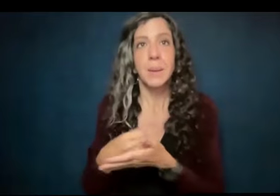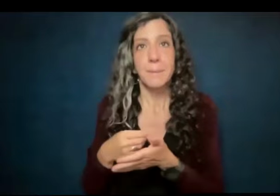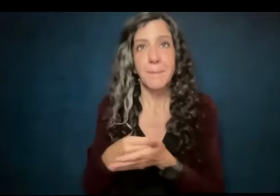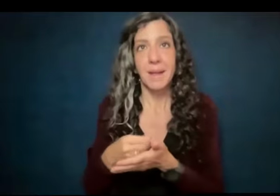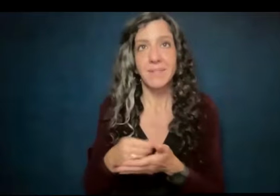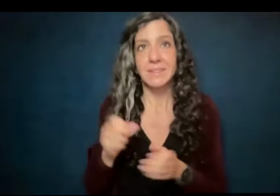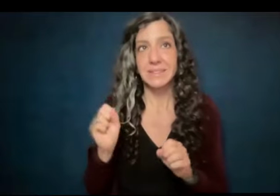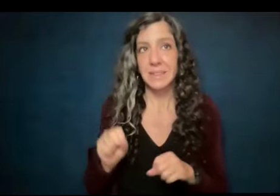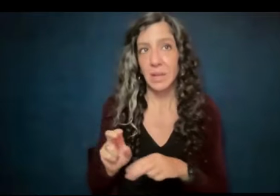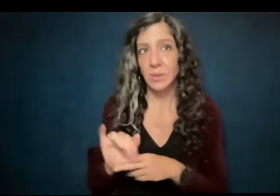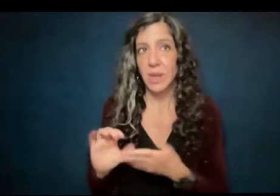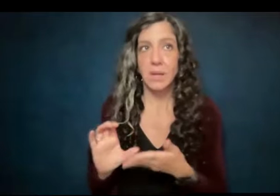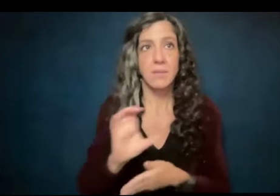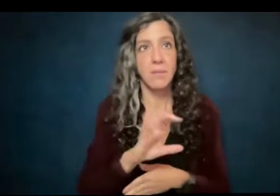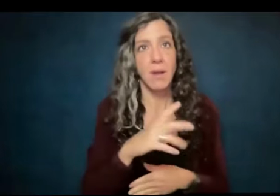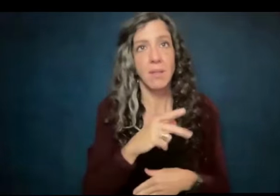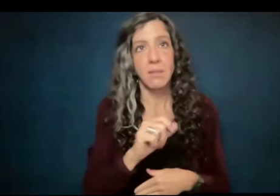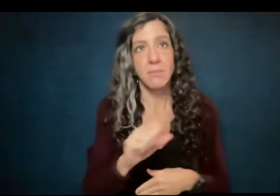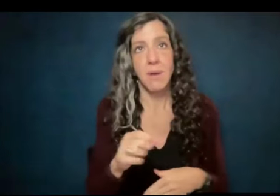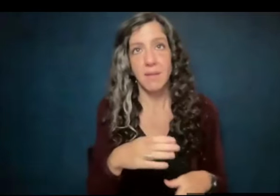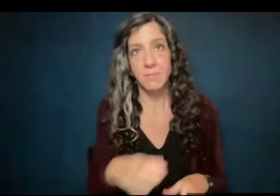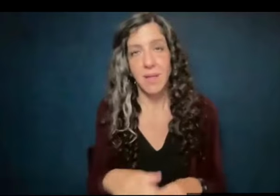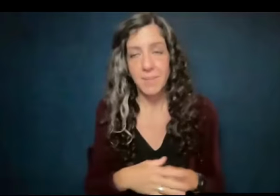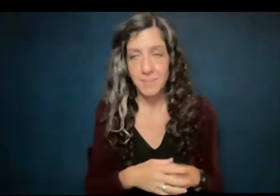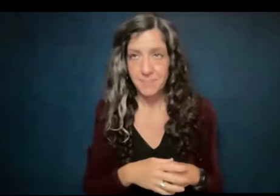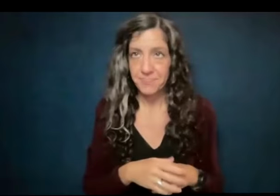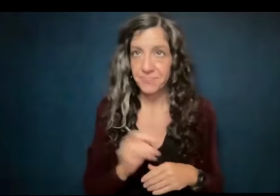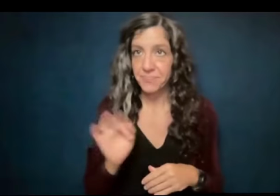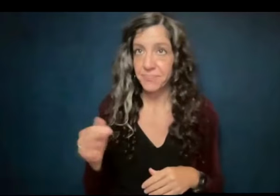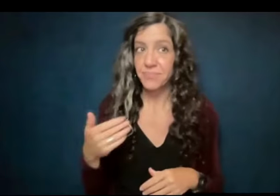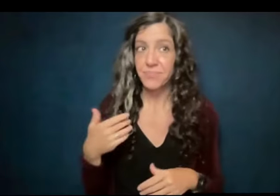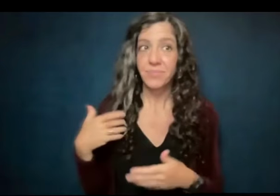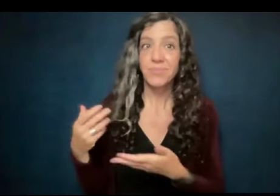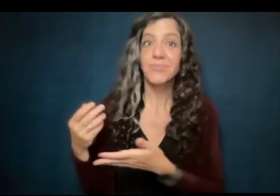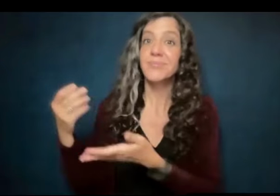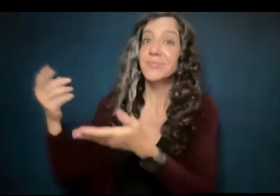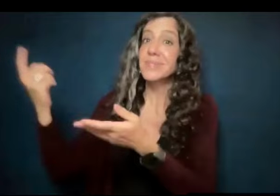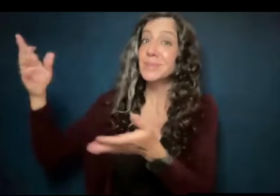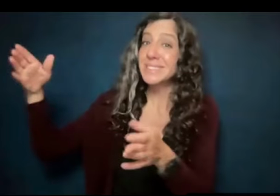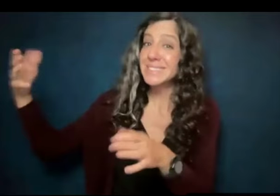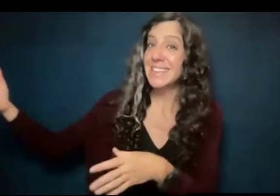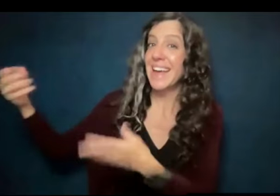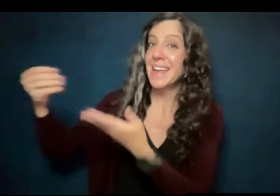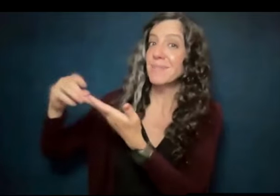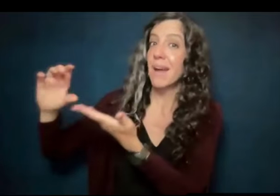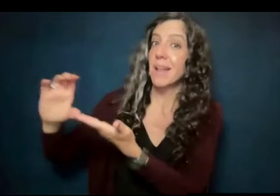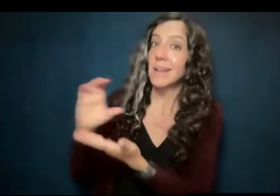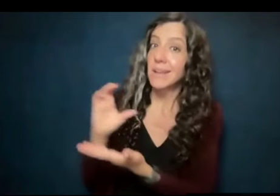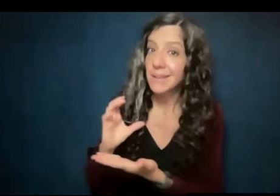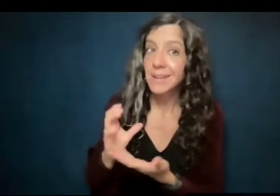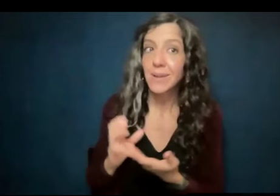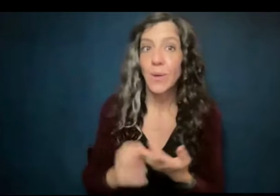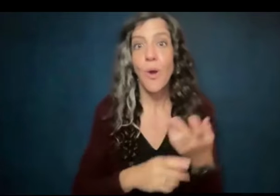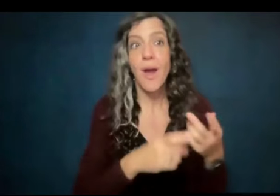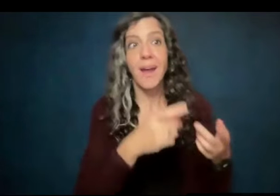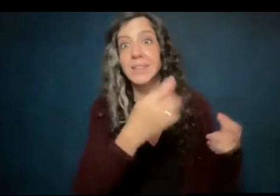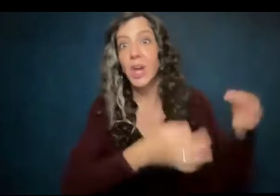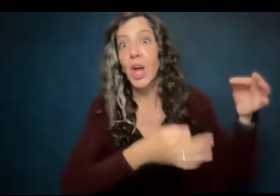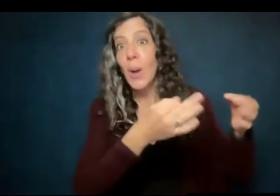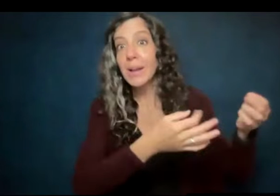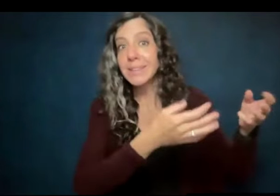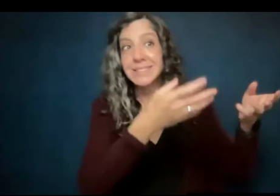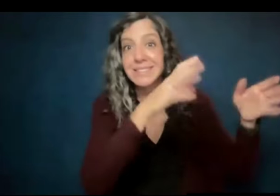to fund their PASS plan. If they have an inheritance or some kind of windfall settlement, they can use